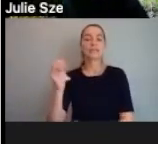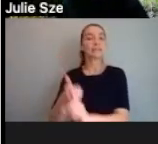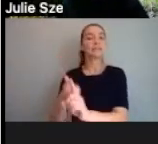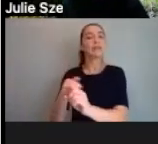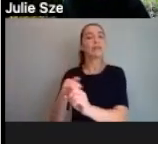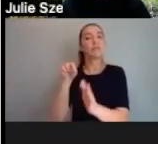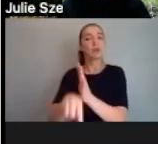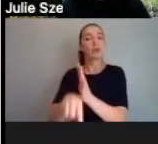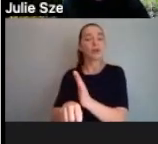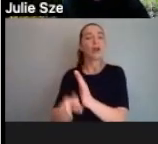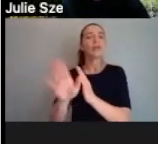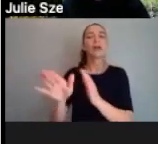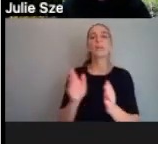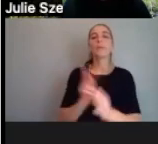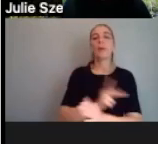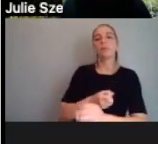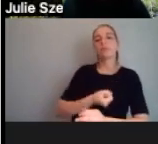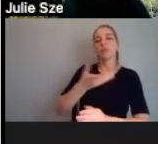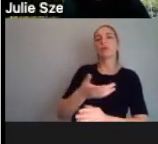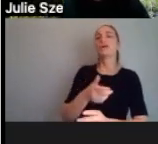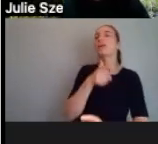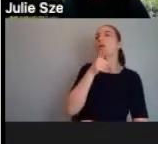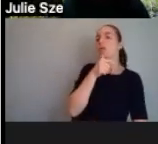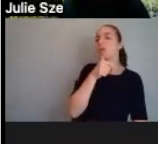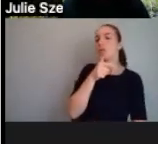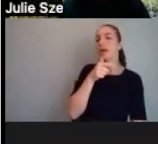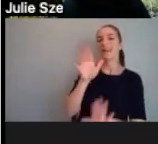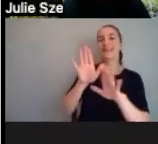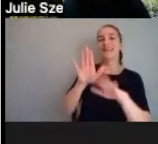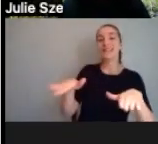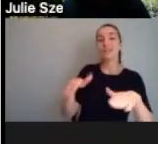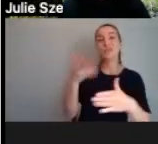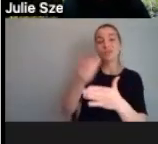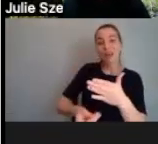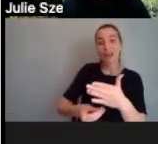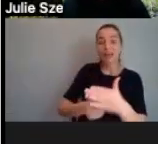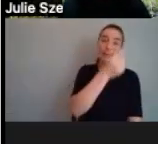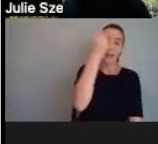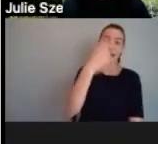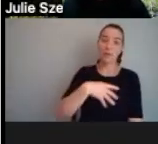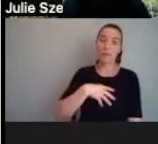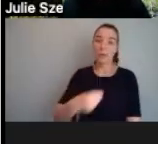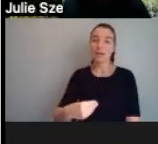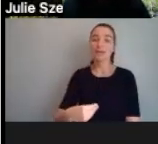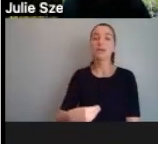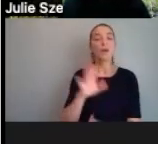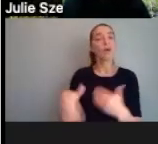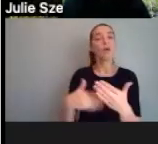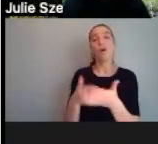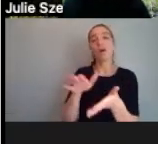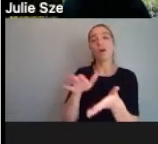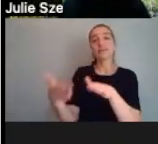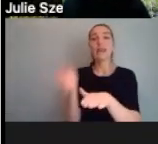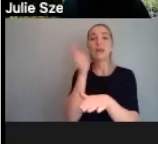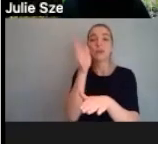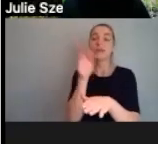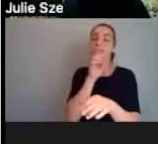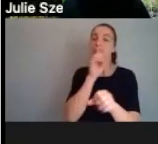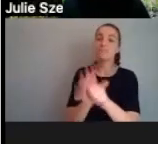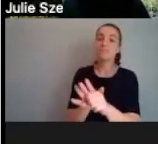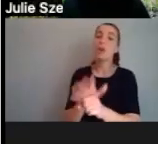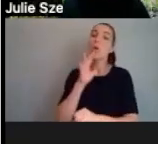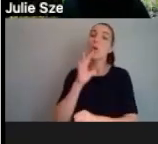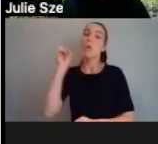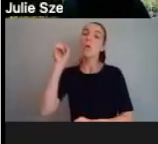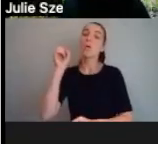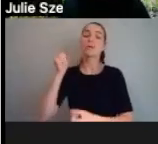poem opens, this is for the kids who die, black and white, for kids will die certainly. The old and rich will live on a while, as always, eating blood